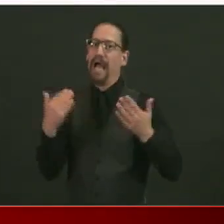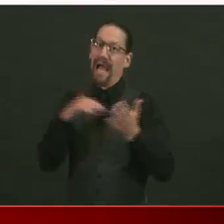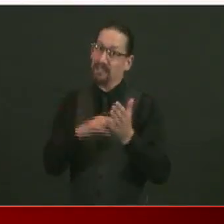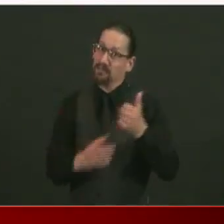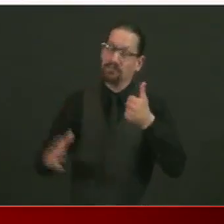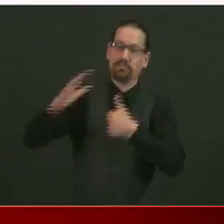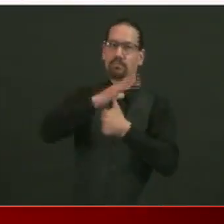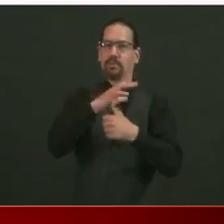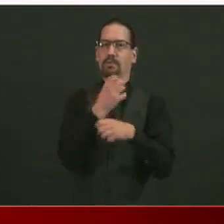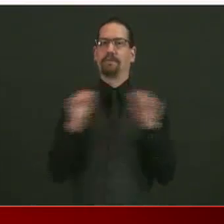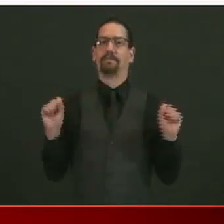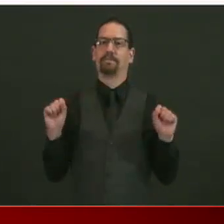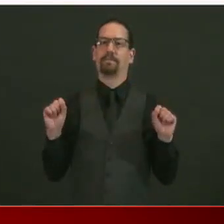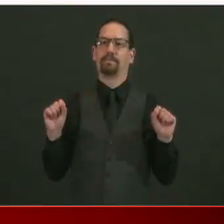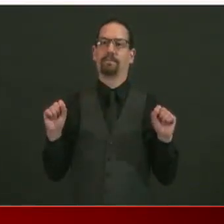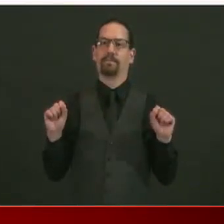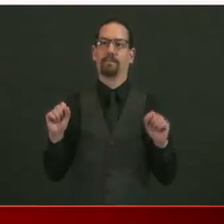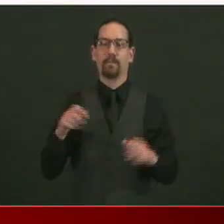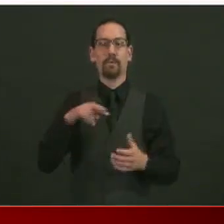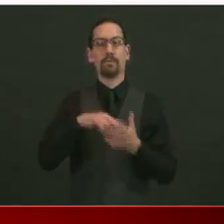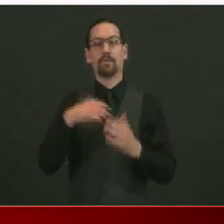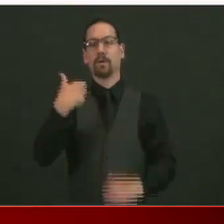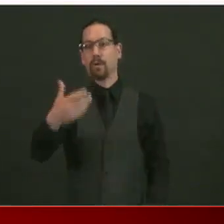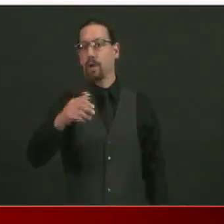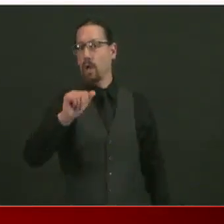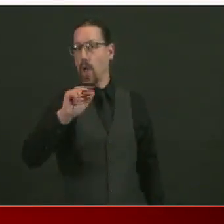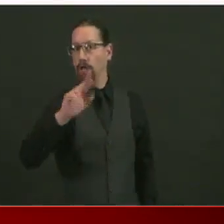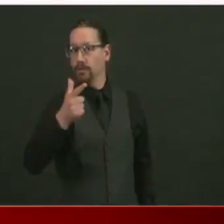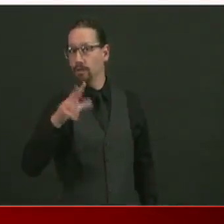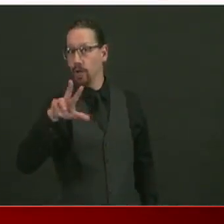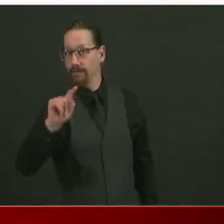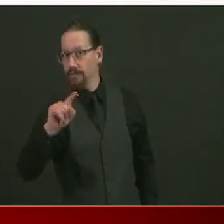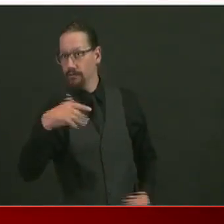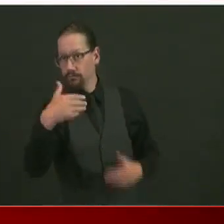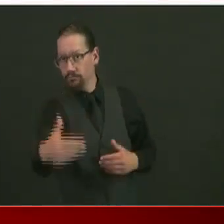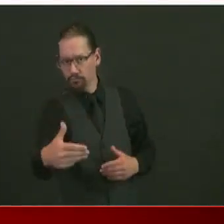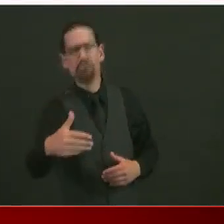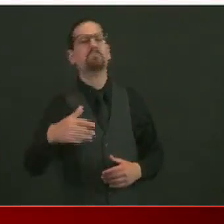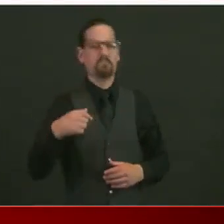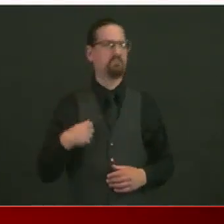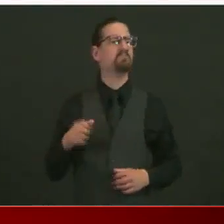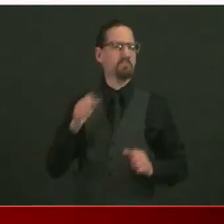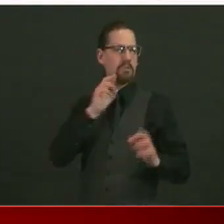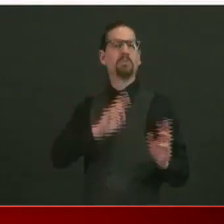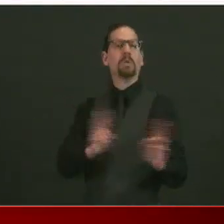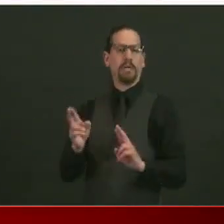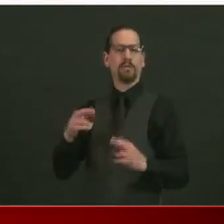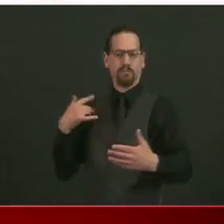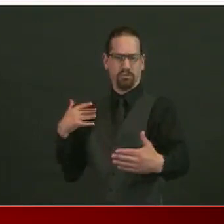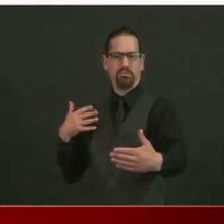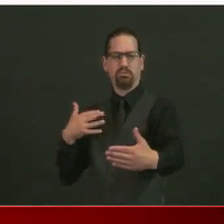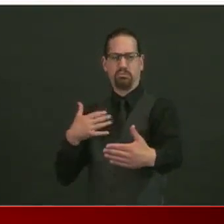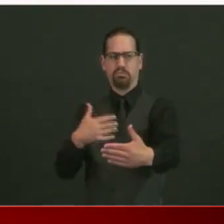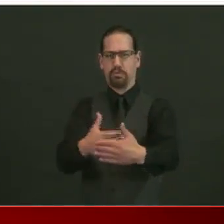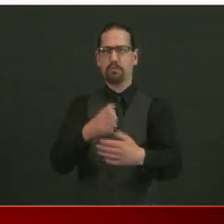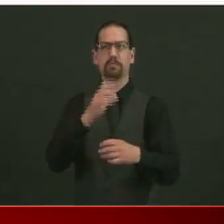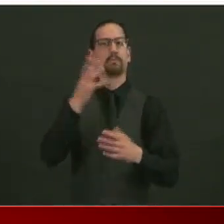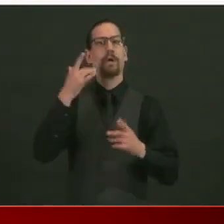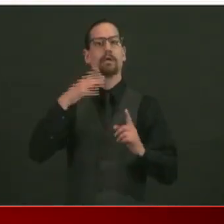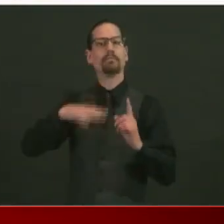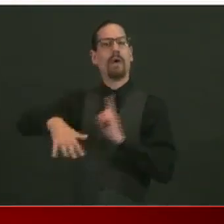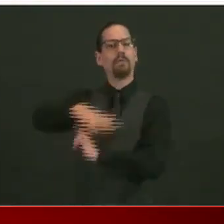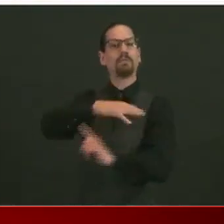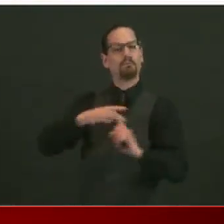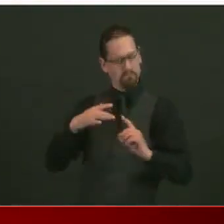we're going to be ready. We're going to provide a safe learning environment for everyone involved. So you have to trust that those decisions are being made from